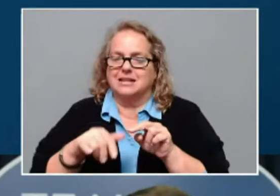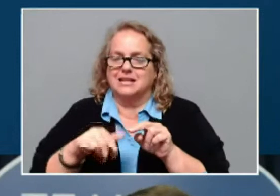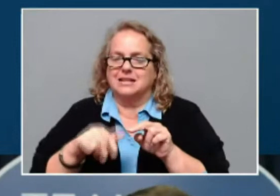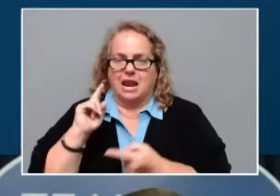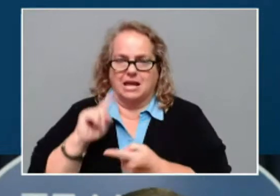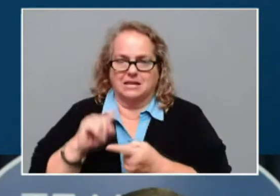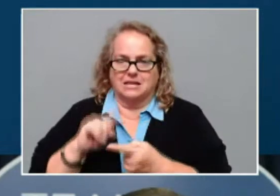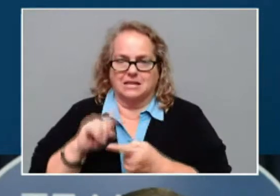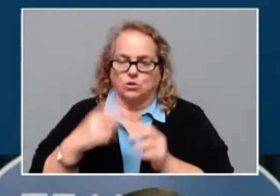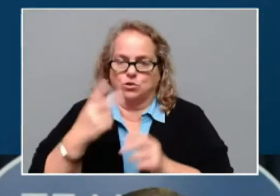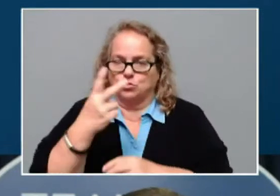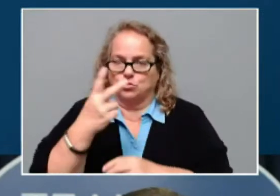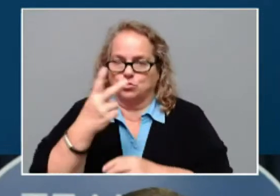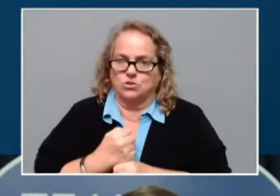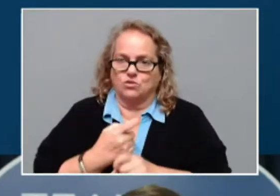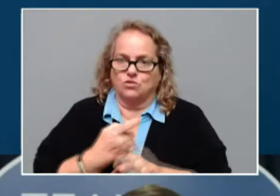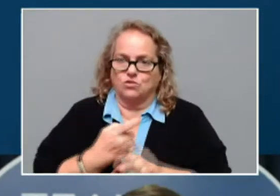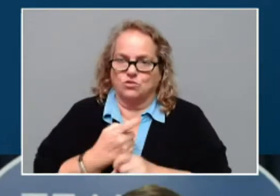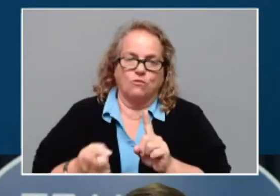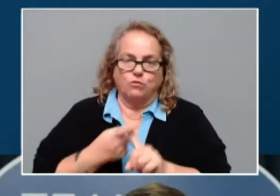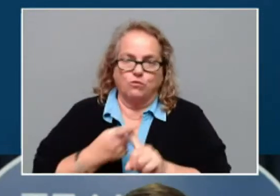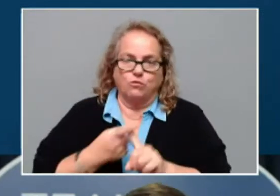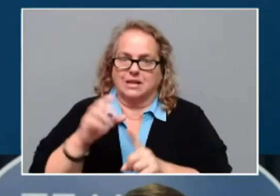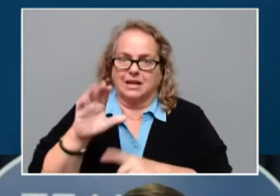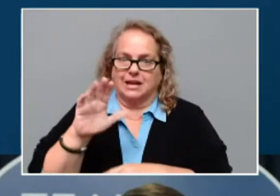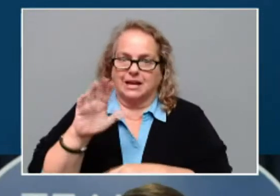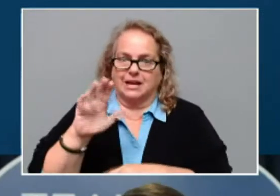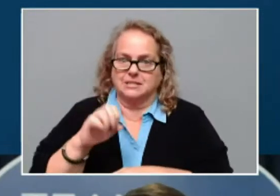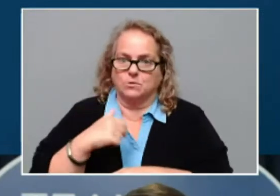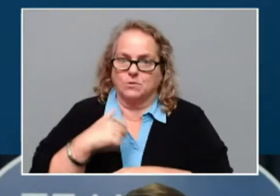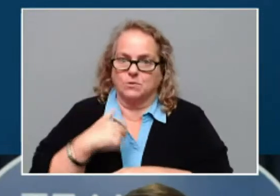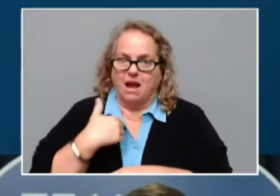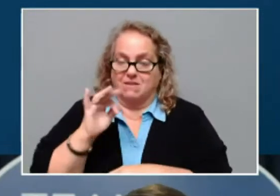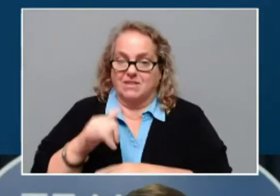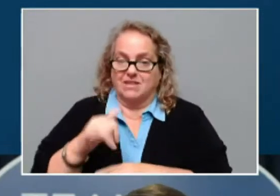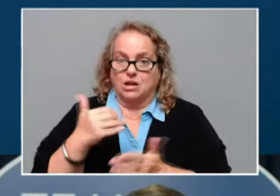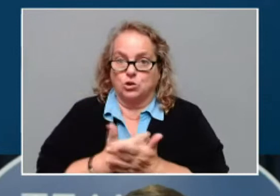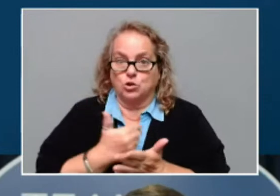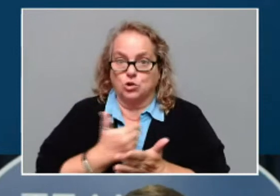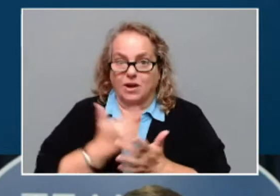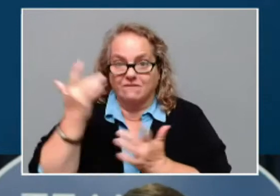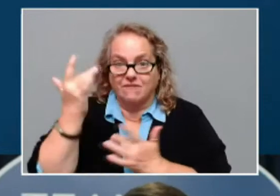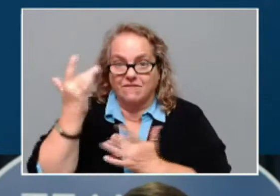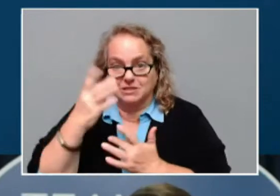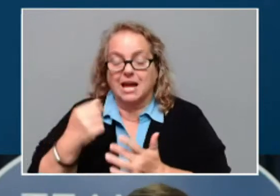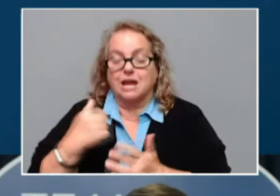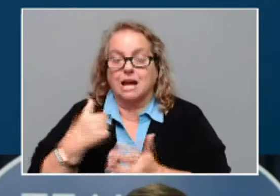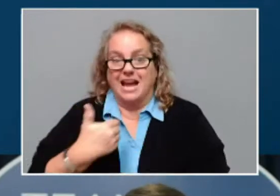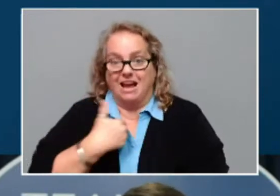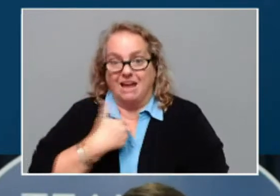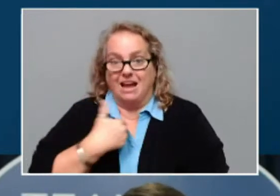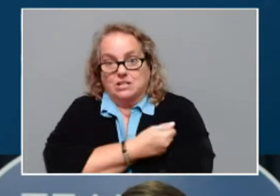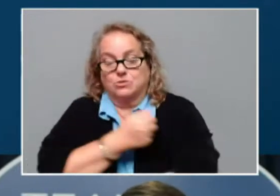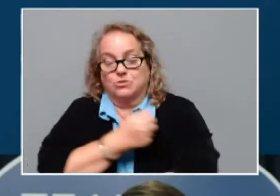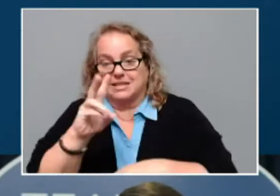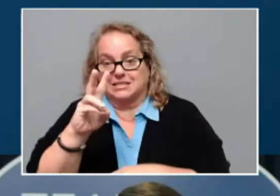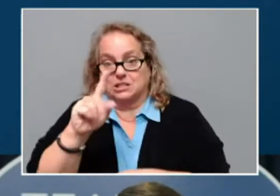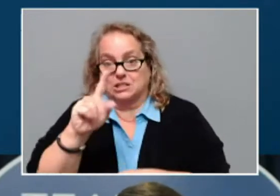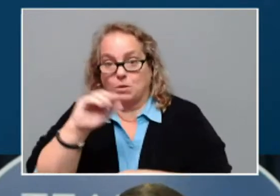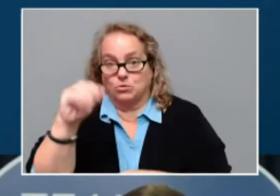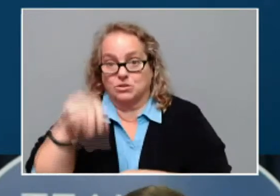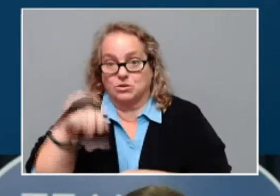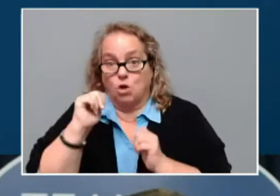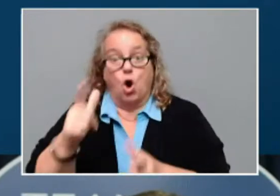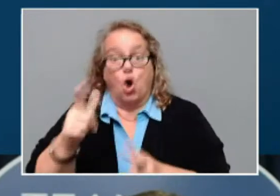that we have had of this brand new virus, and we have vaccines. And 61% of everybody, even though everybody